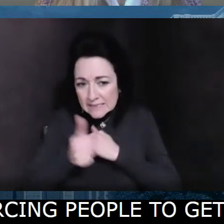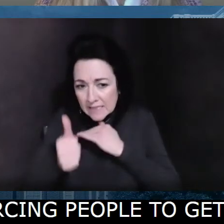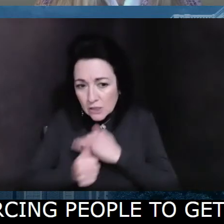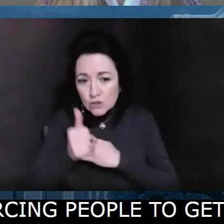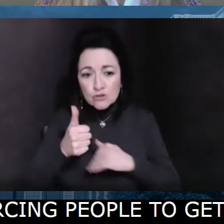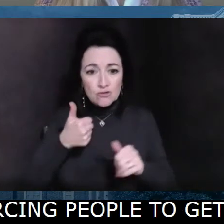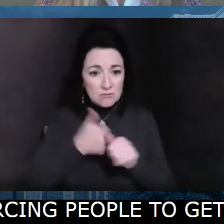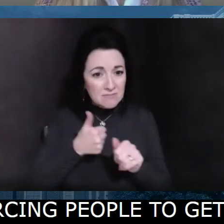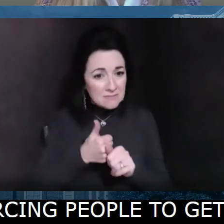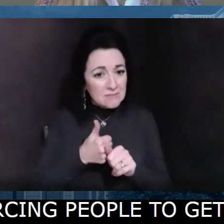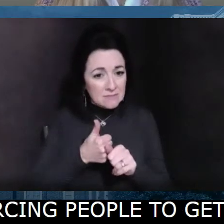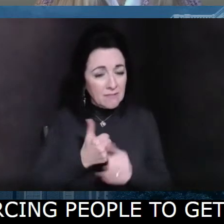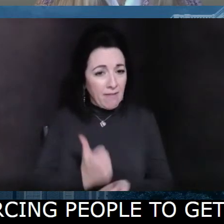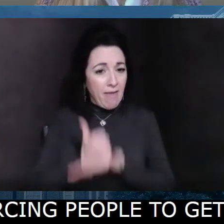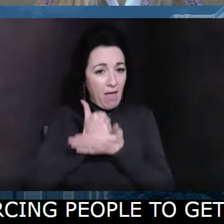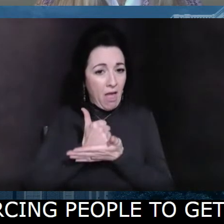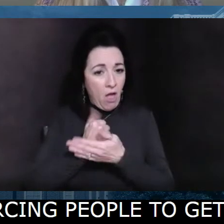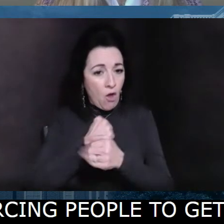so.